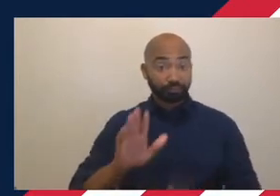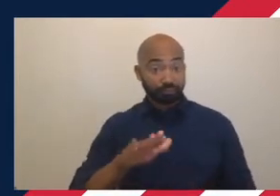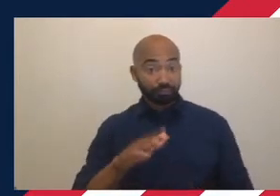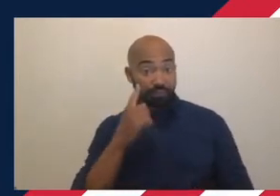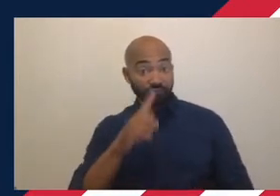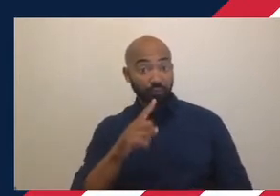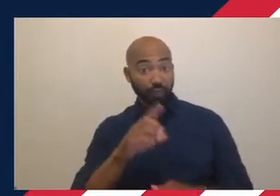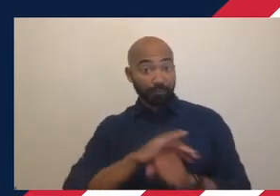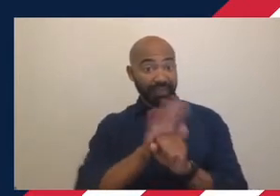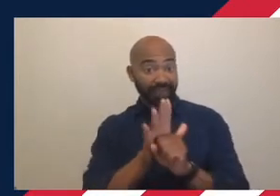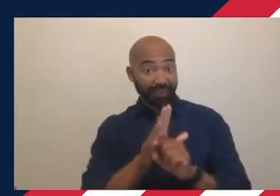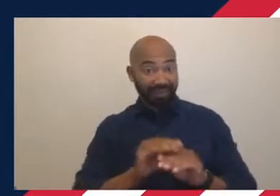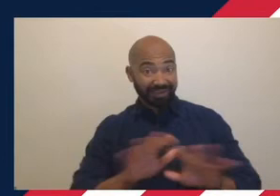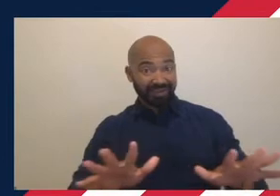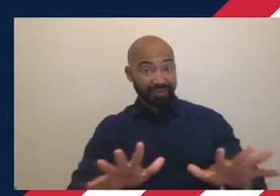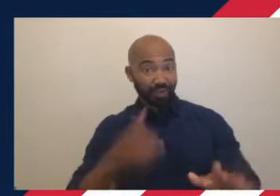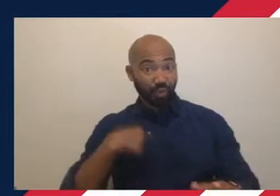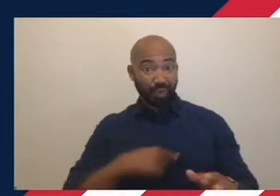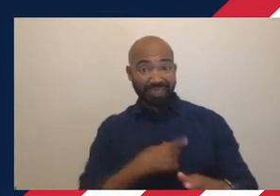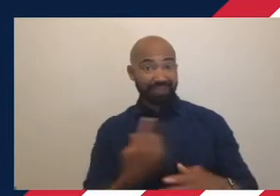pandemic. We were determined to stay open.